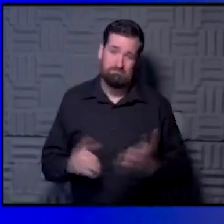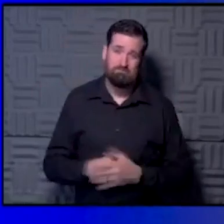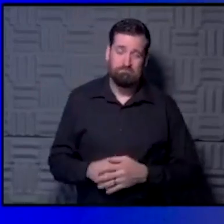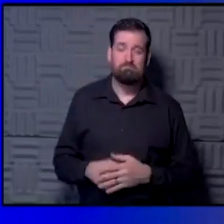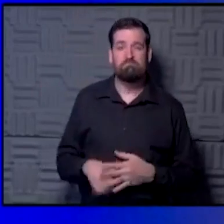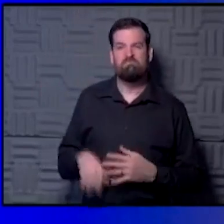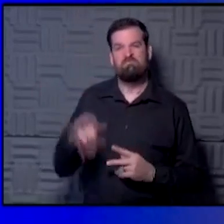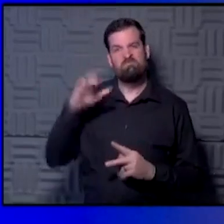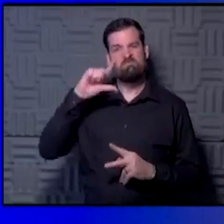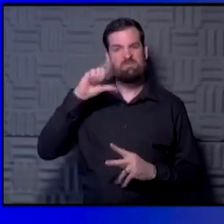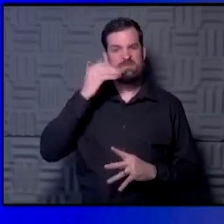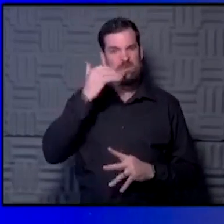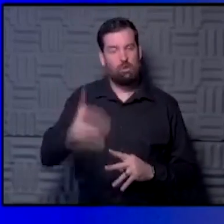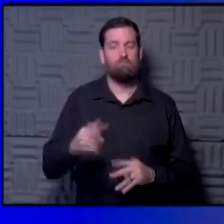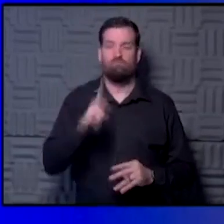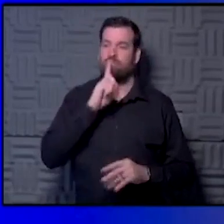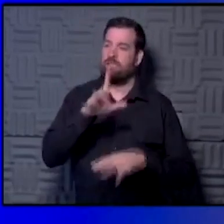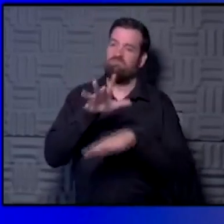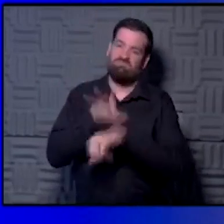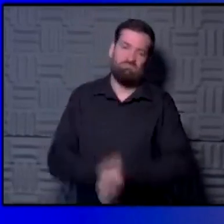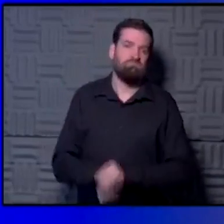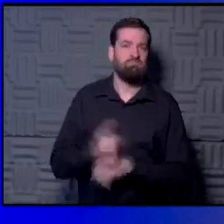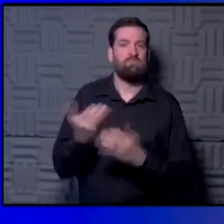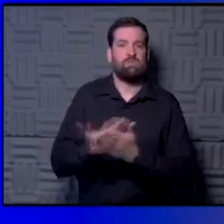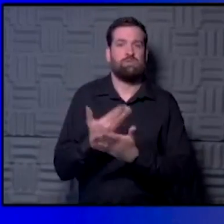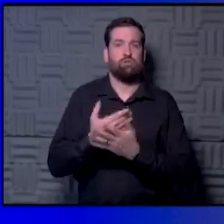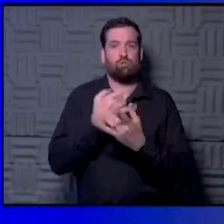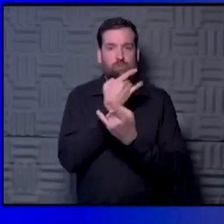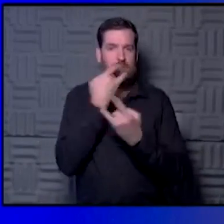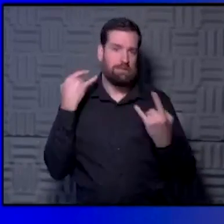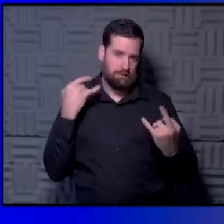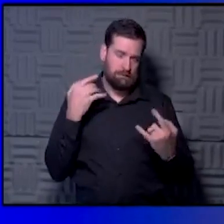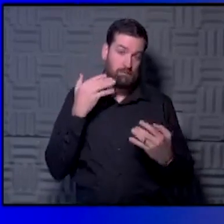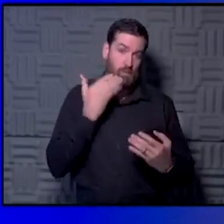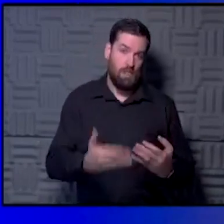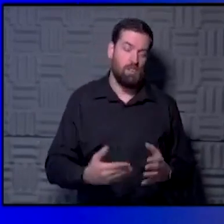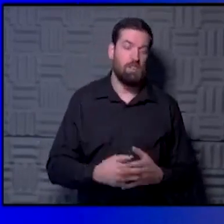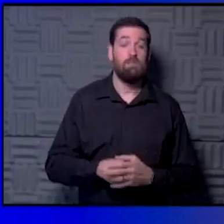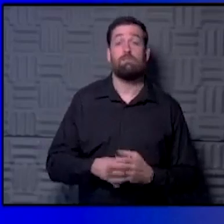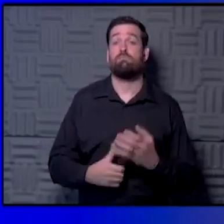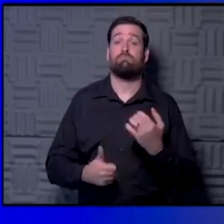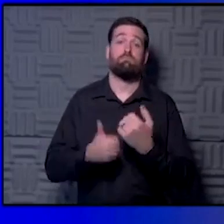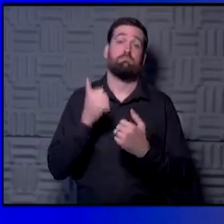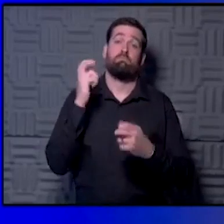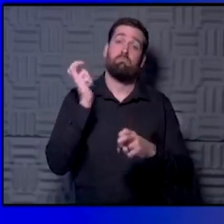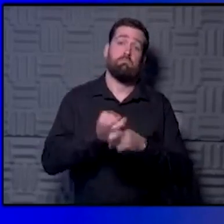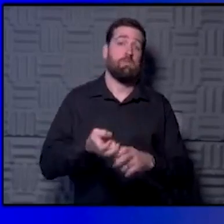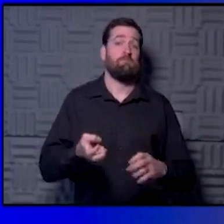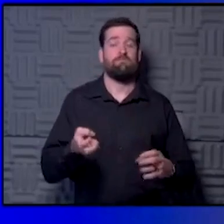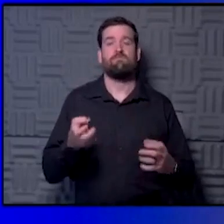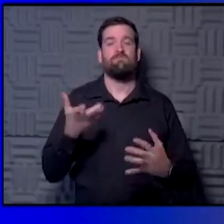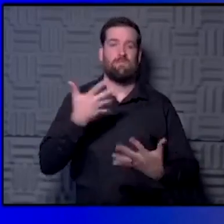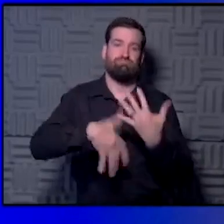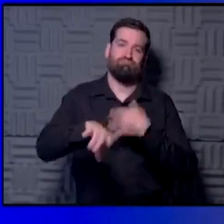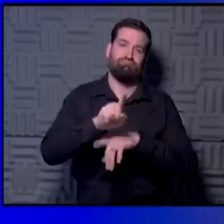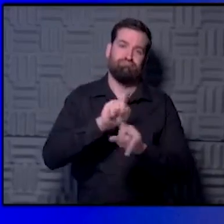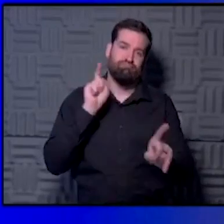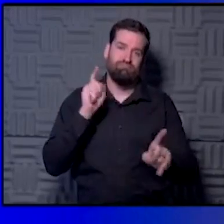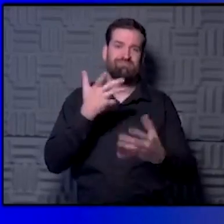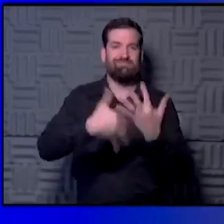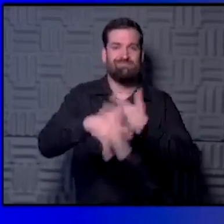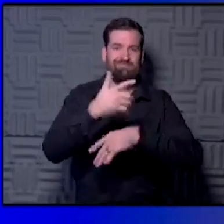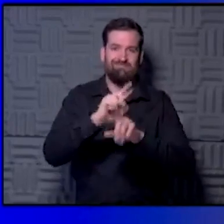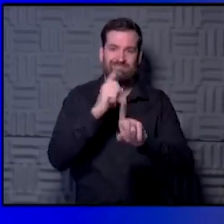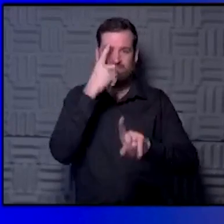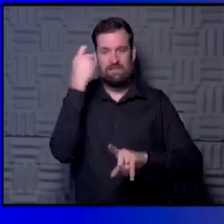good. I think they have really adapted to this new mask culture very well. What's more difficult, I think, for them is the social distancing, the physical distancing,